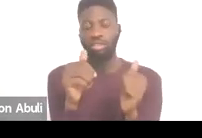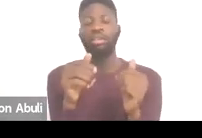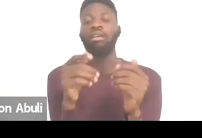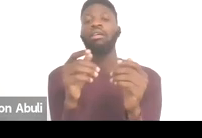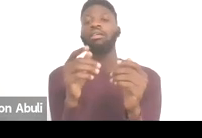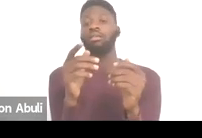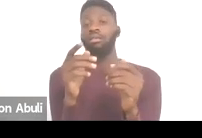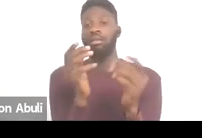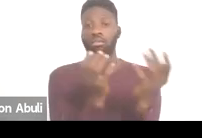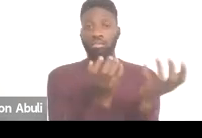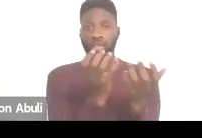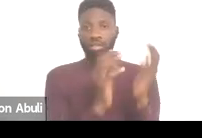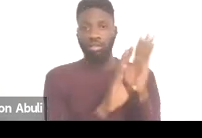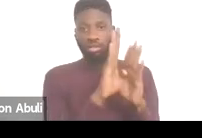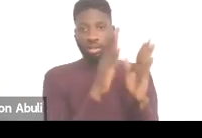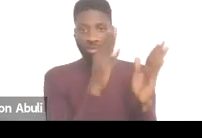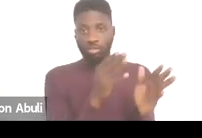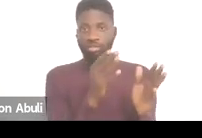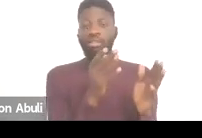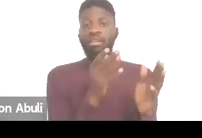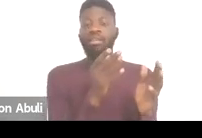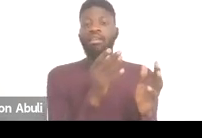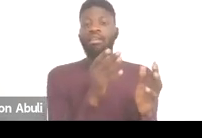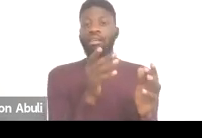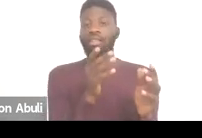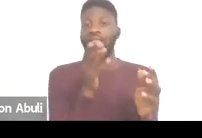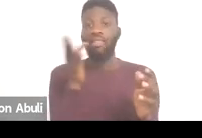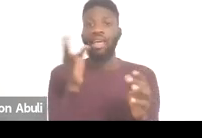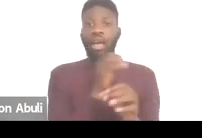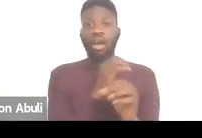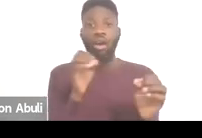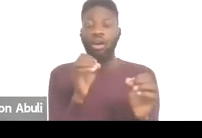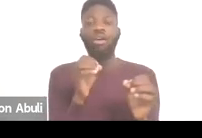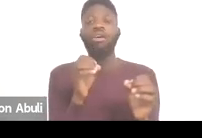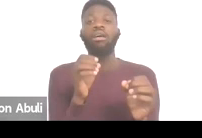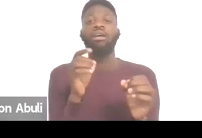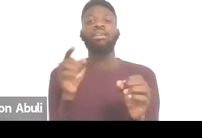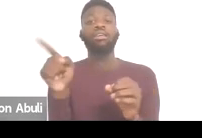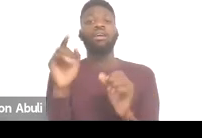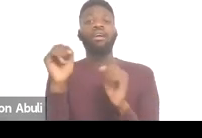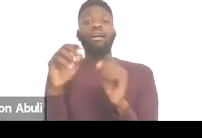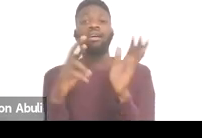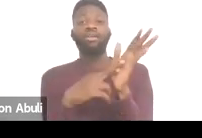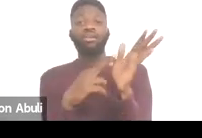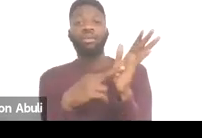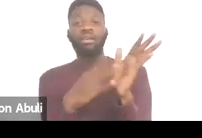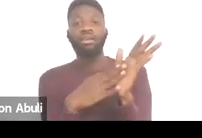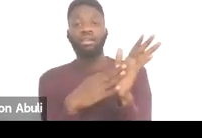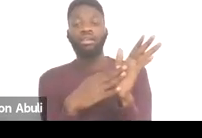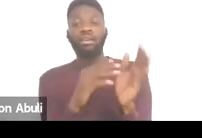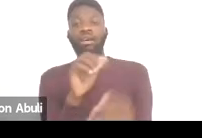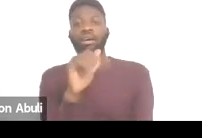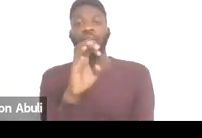business development person is not available, they can be able to confidently recommend to have Abel or